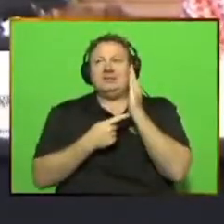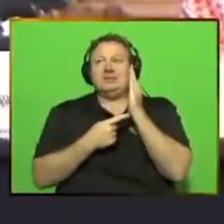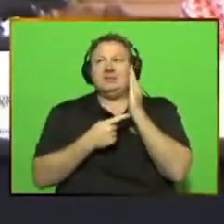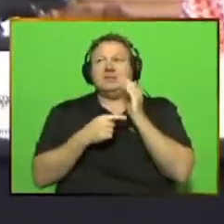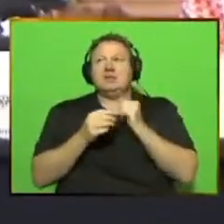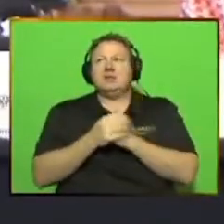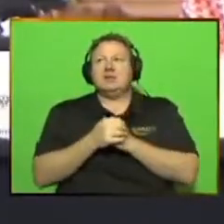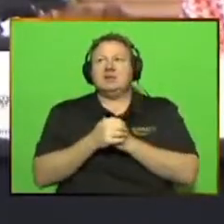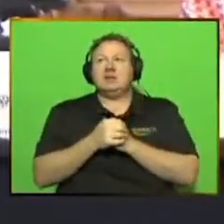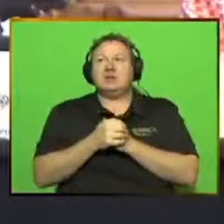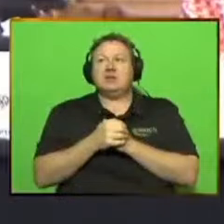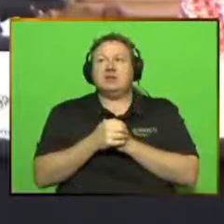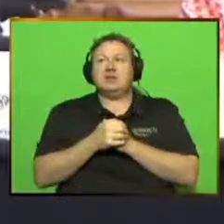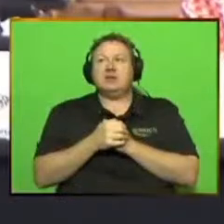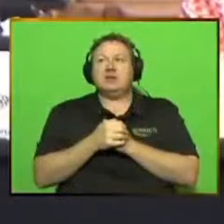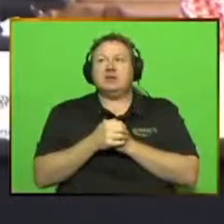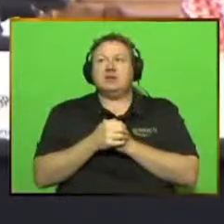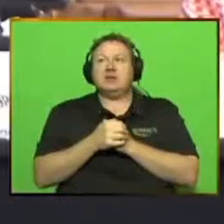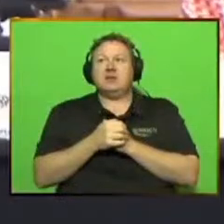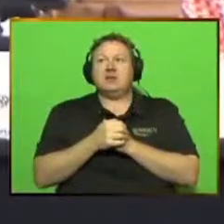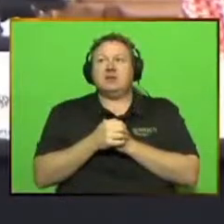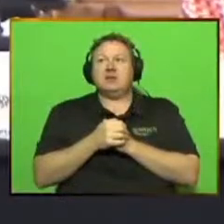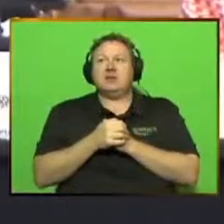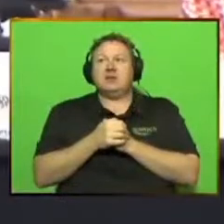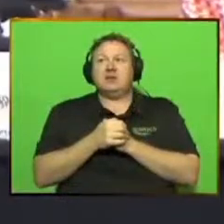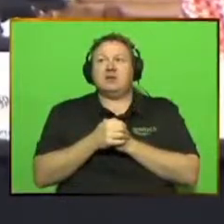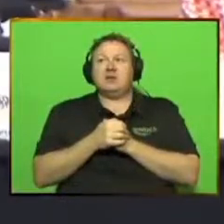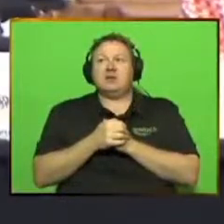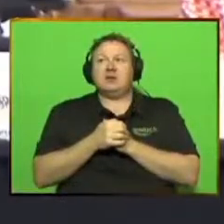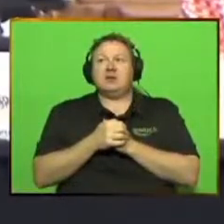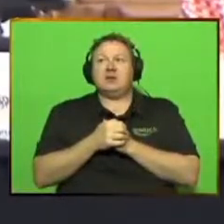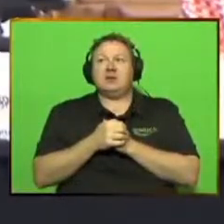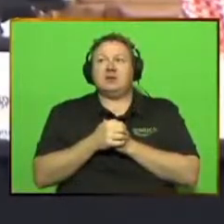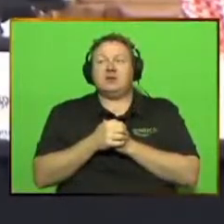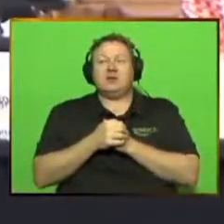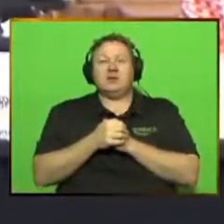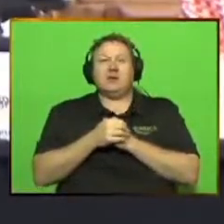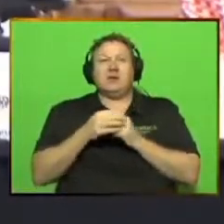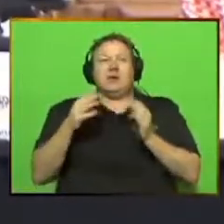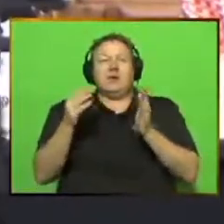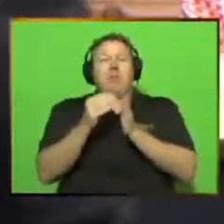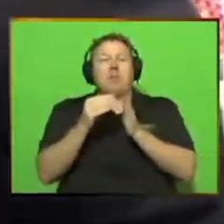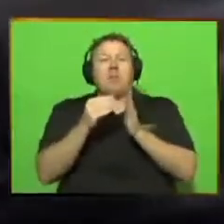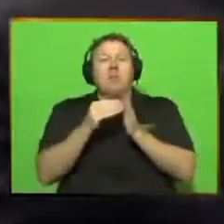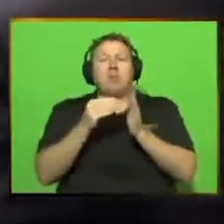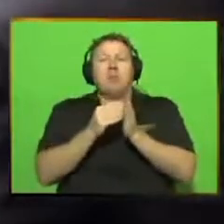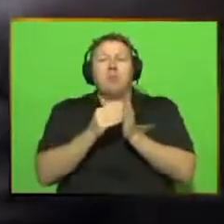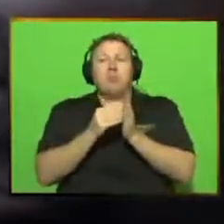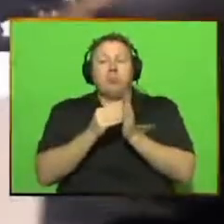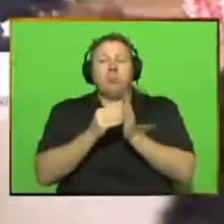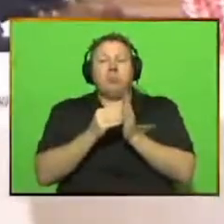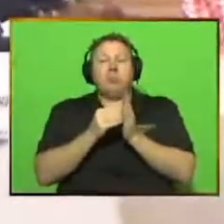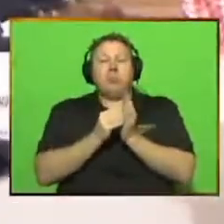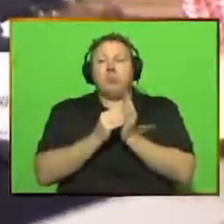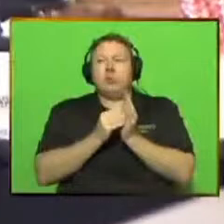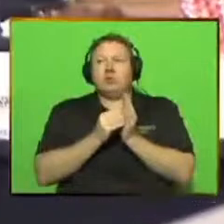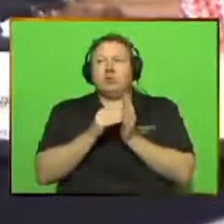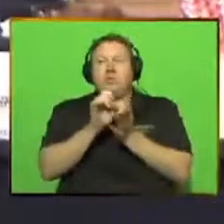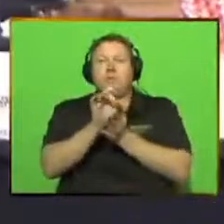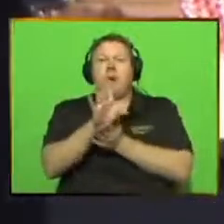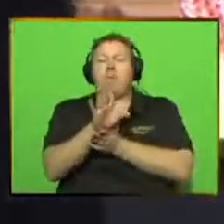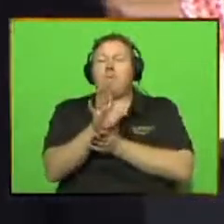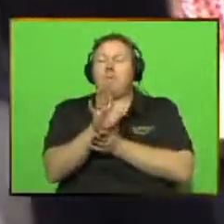to invoke the impeachment process in relation to the report which was tabled here in the National Assembly